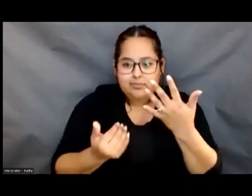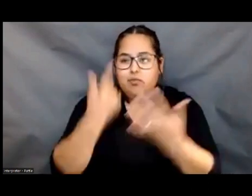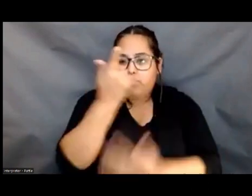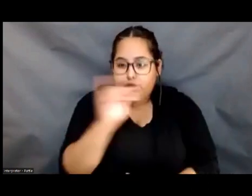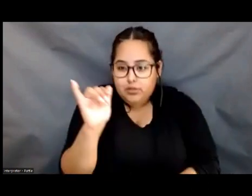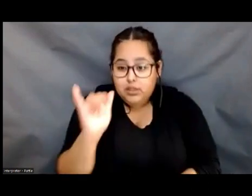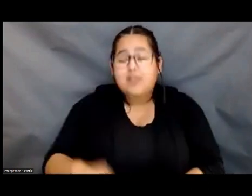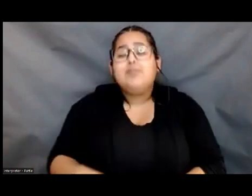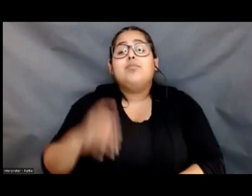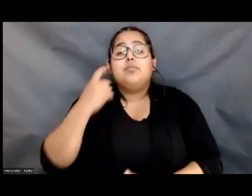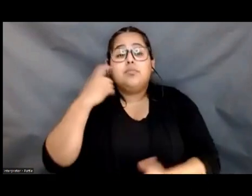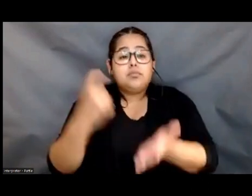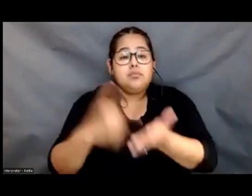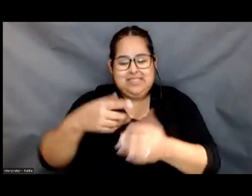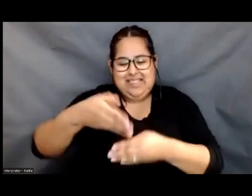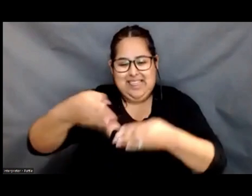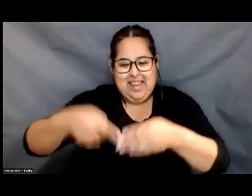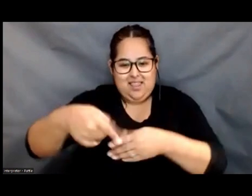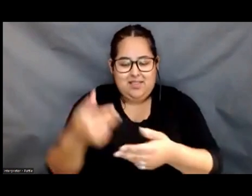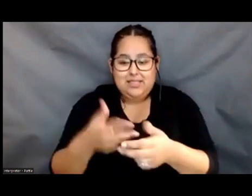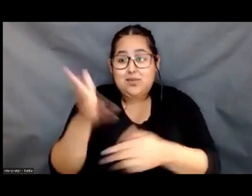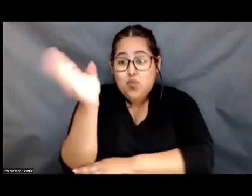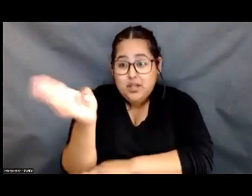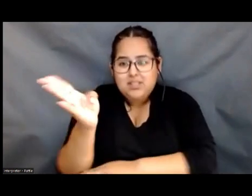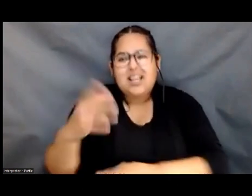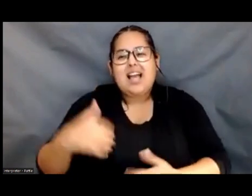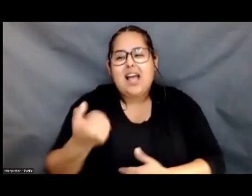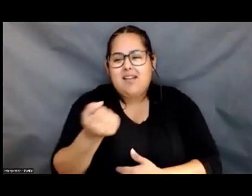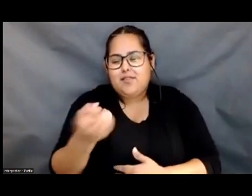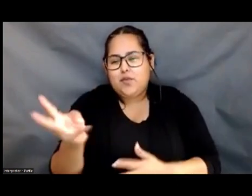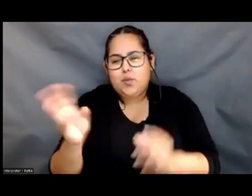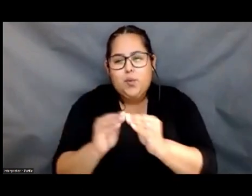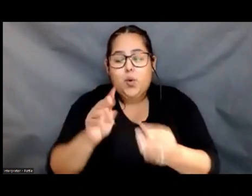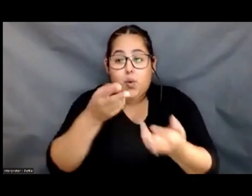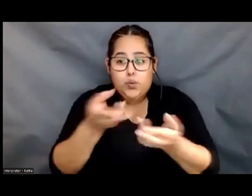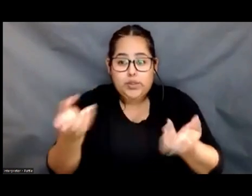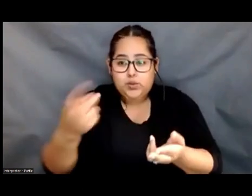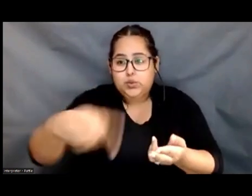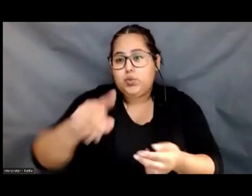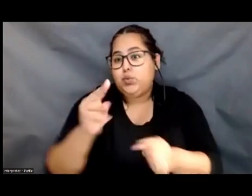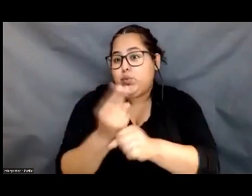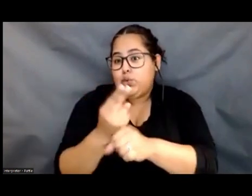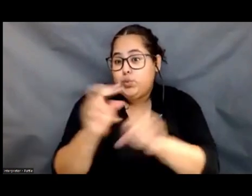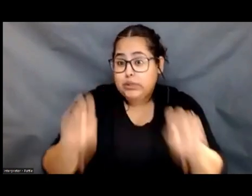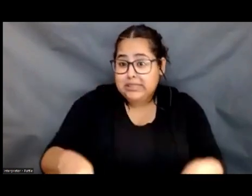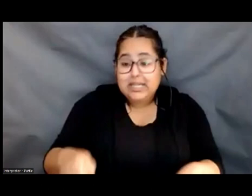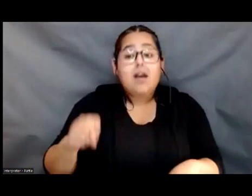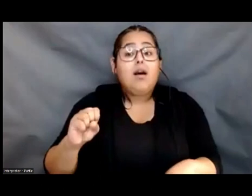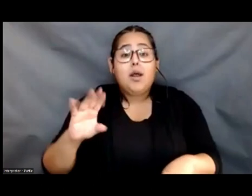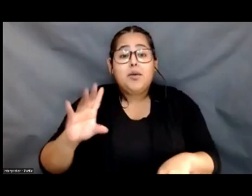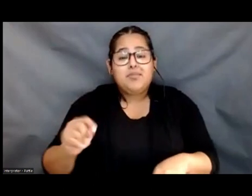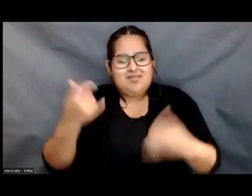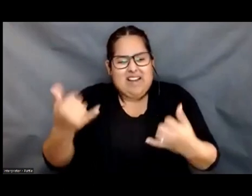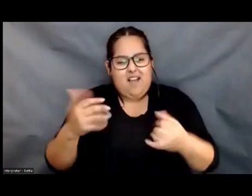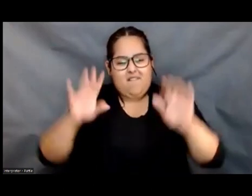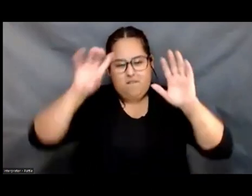will see at the end of this presentation, there are some more resources for you to use, but we're primarily going